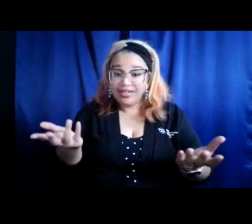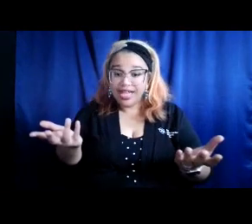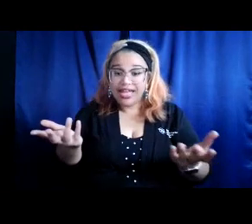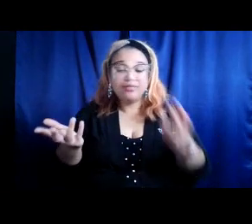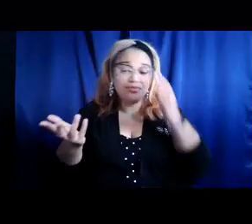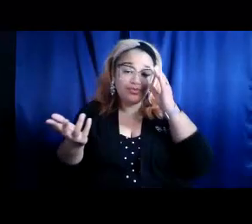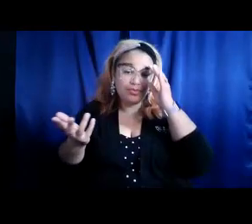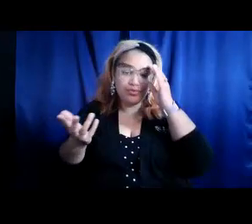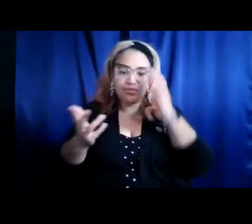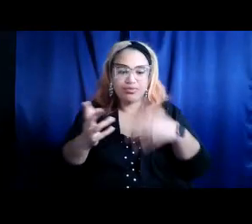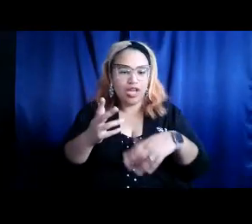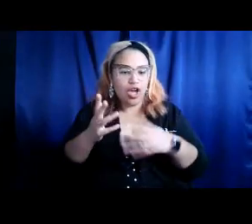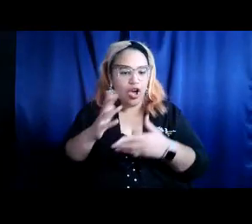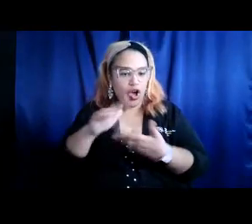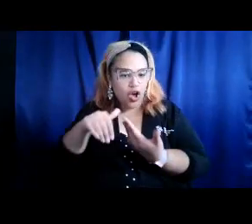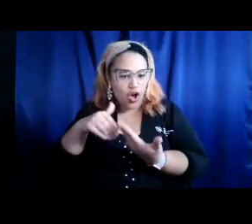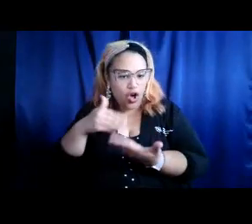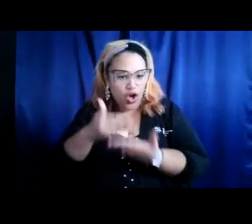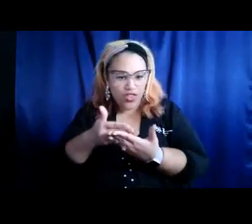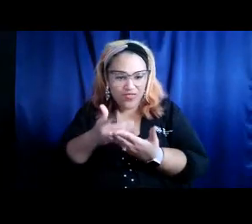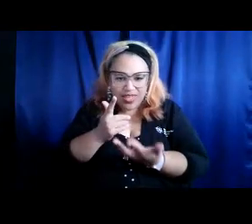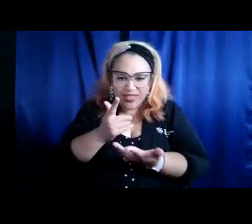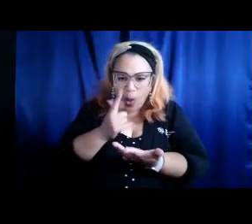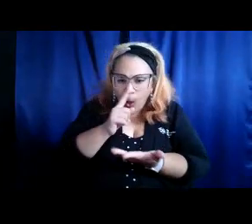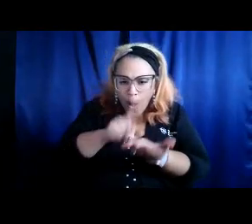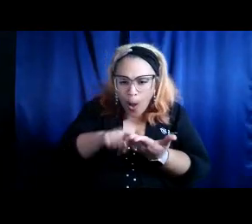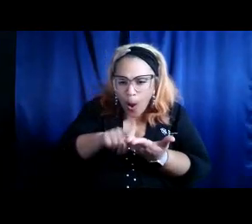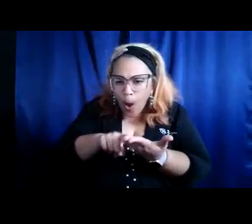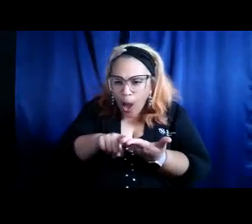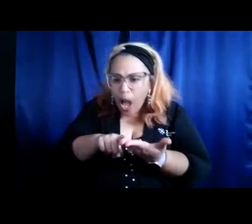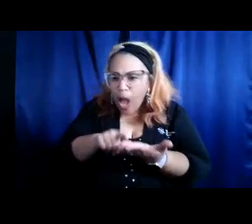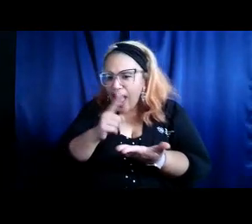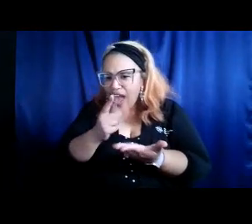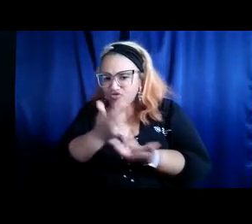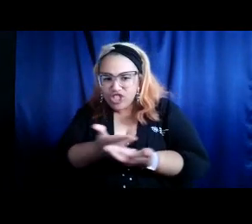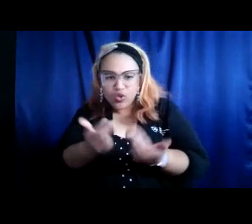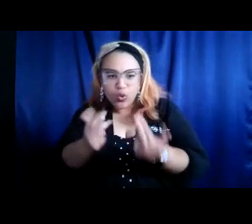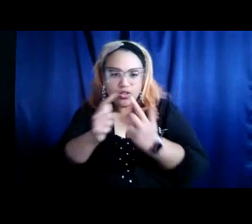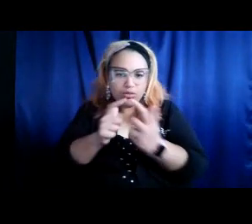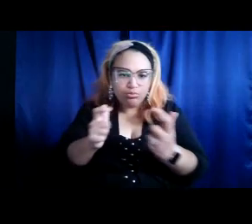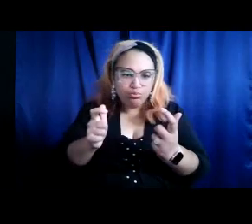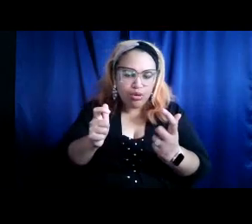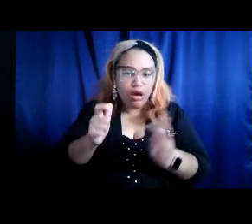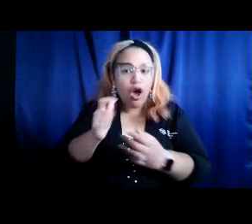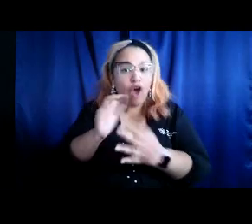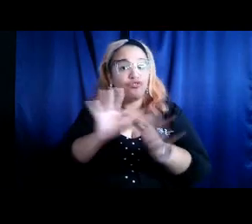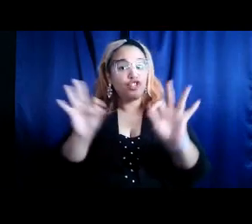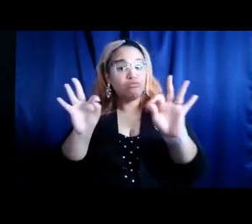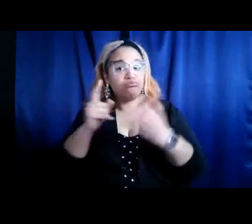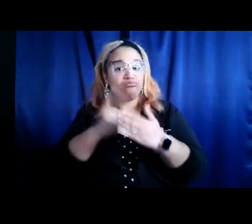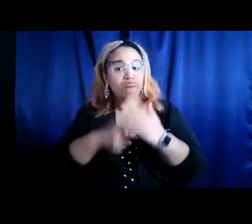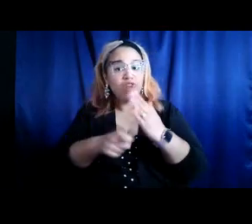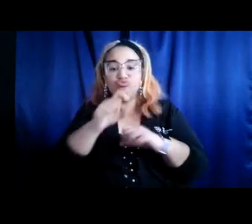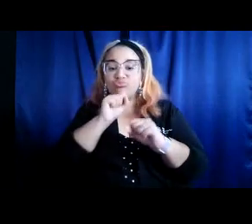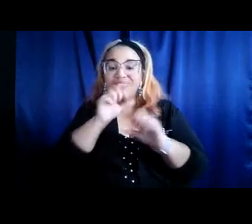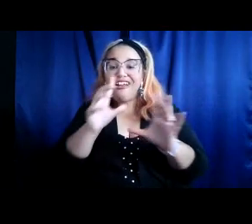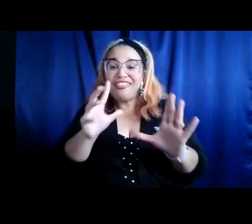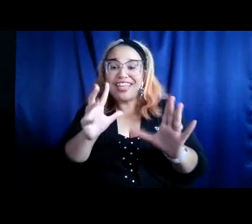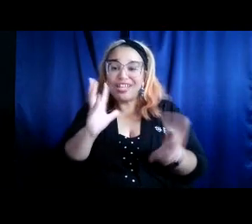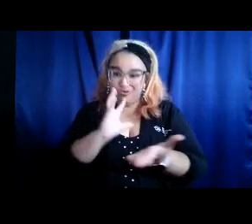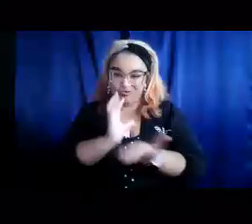their commitment to disability inclusion is by supporting their employees' financial well-being. Stable accounts are